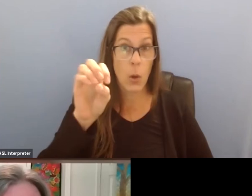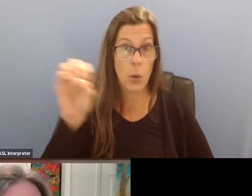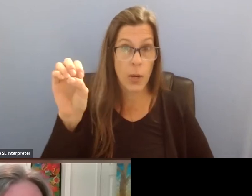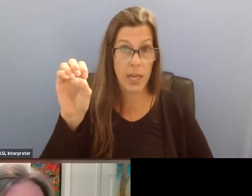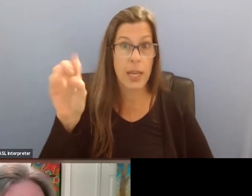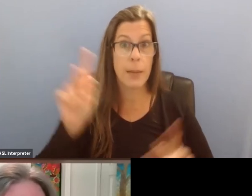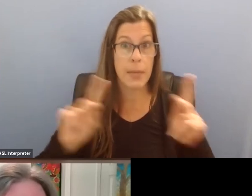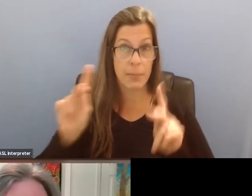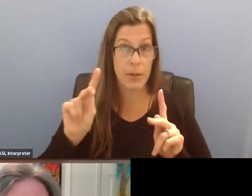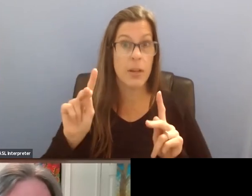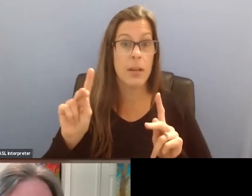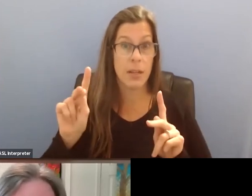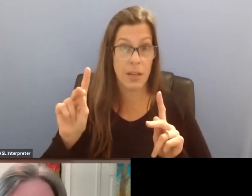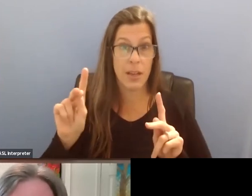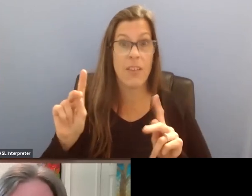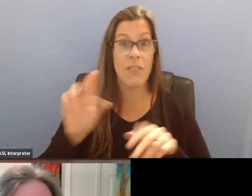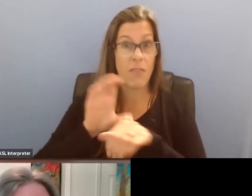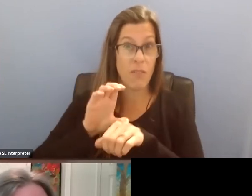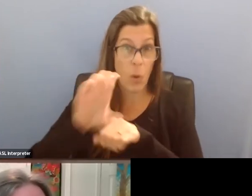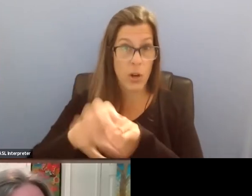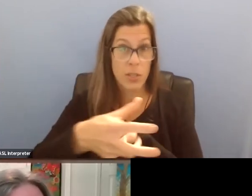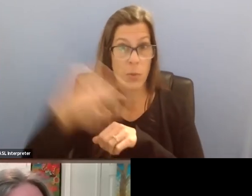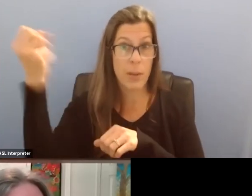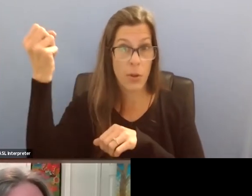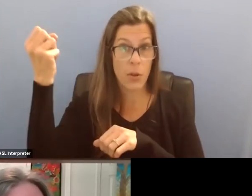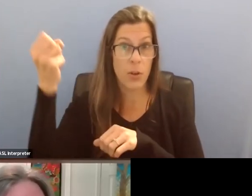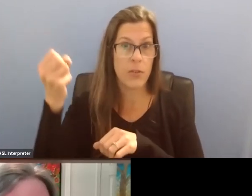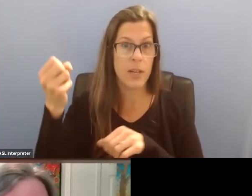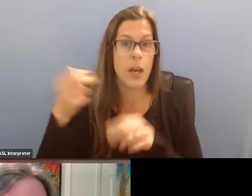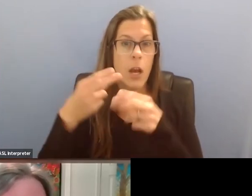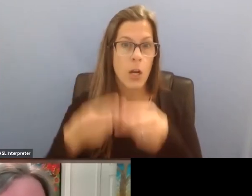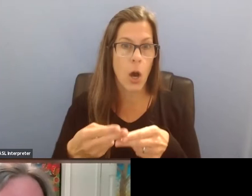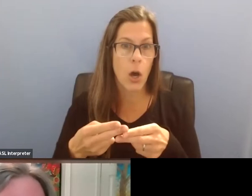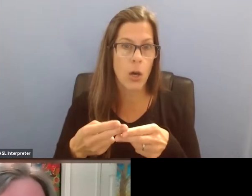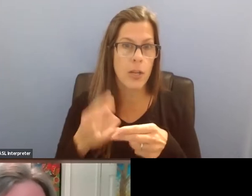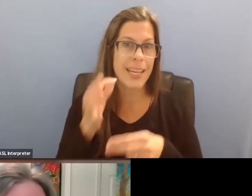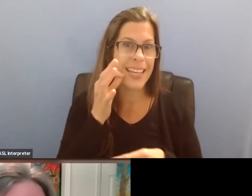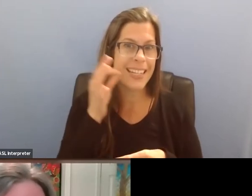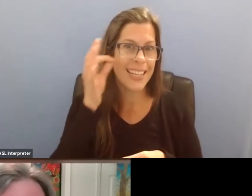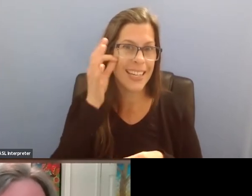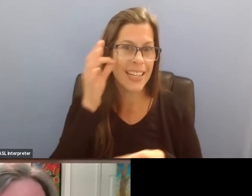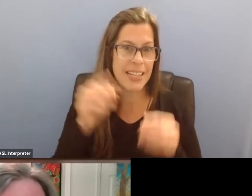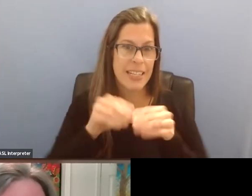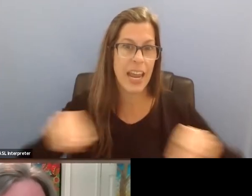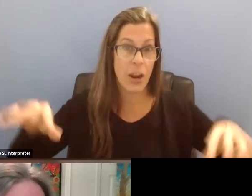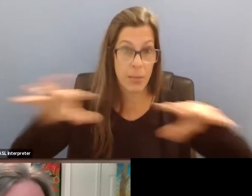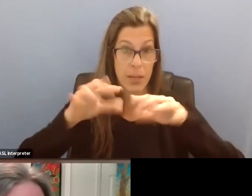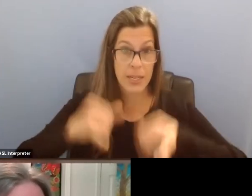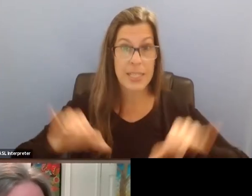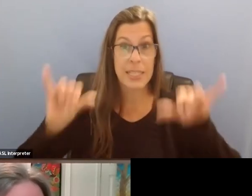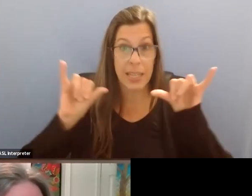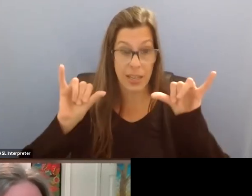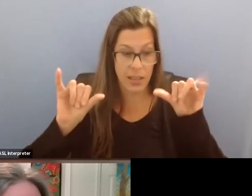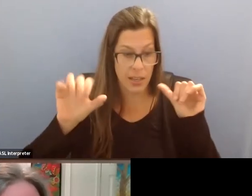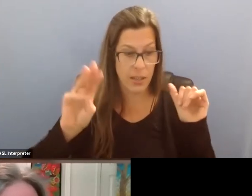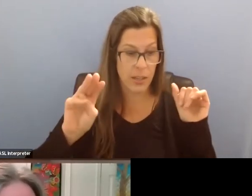forcibly removed by the US government to what was then called Indian territory, but there are still Muscogee people today in Alabama, and